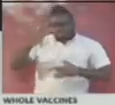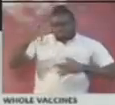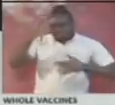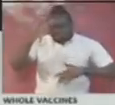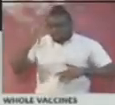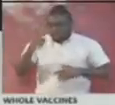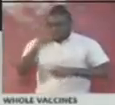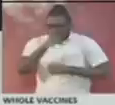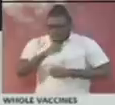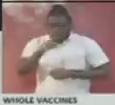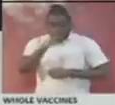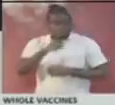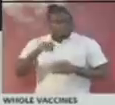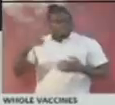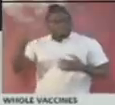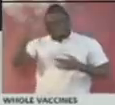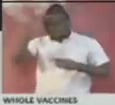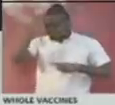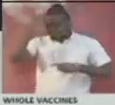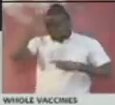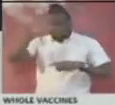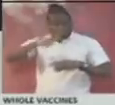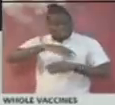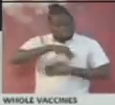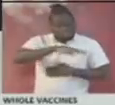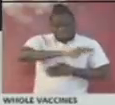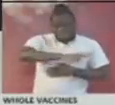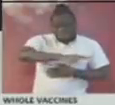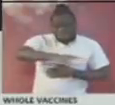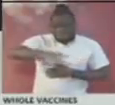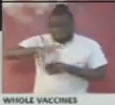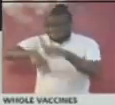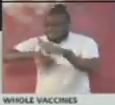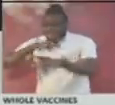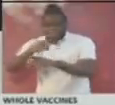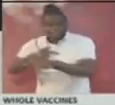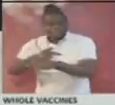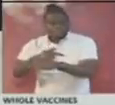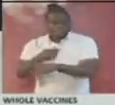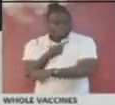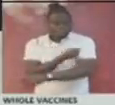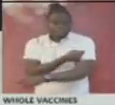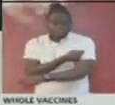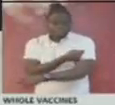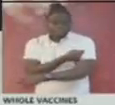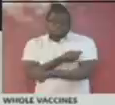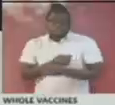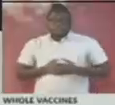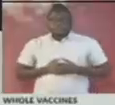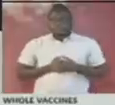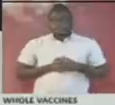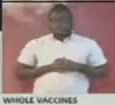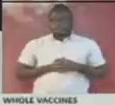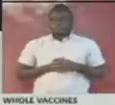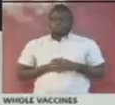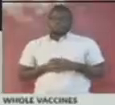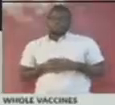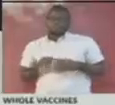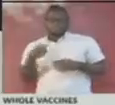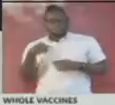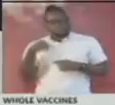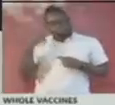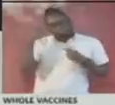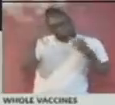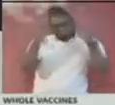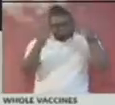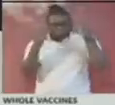And there are different types of vaccines. If you wish to think about it, think of it as transportation. If you wish to get to San